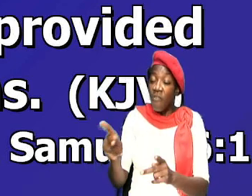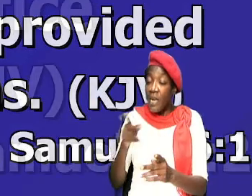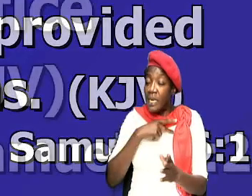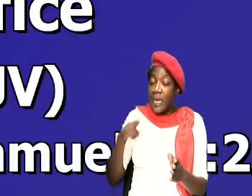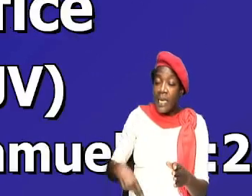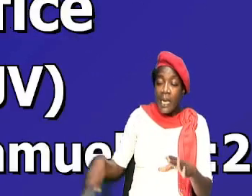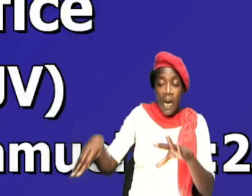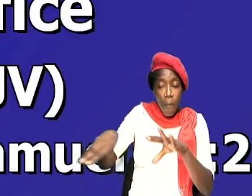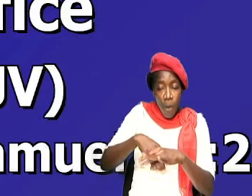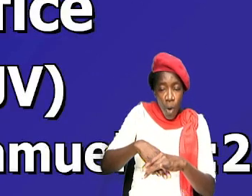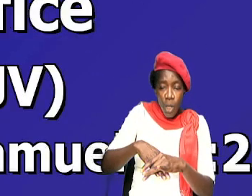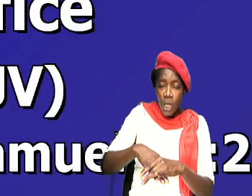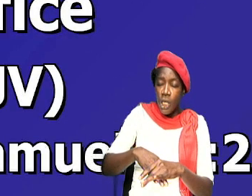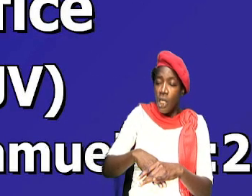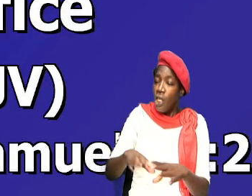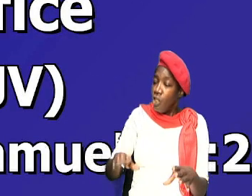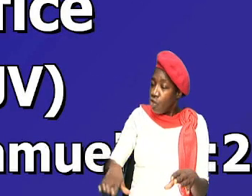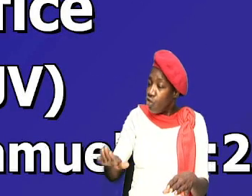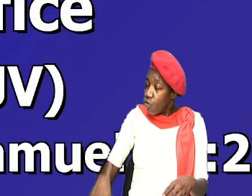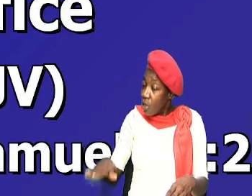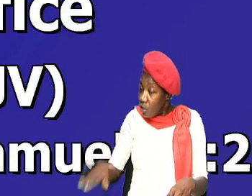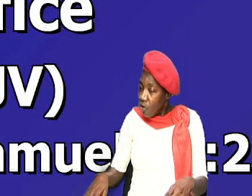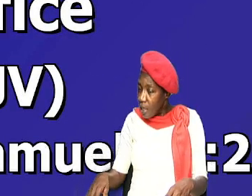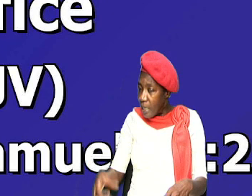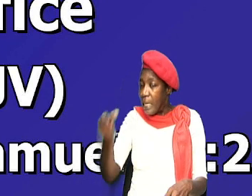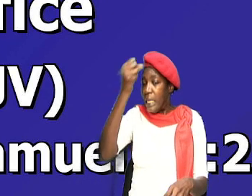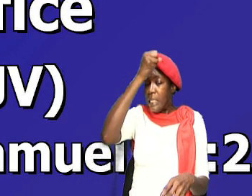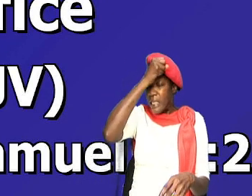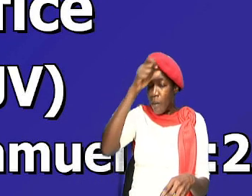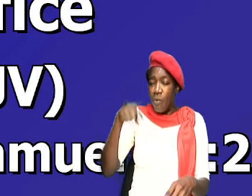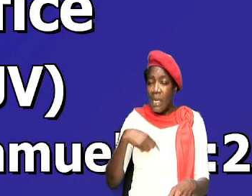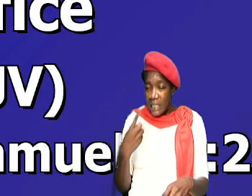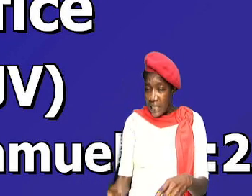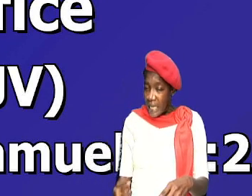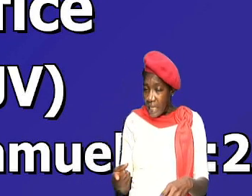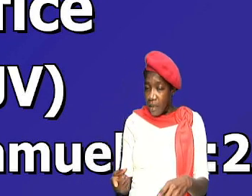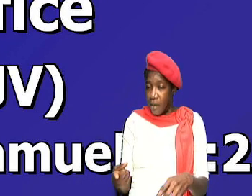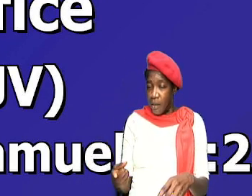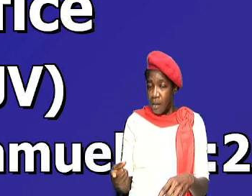sons. And Samuel said,